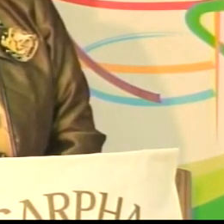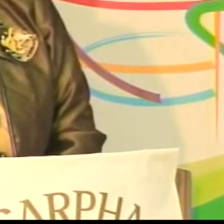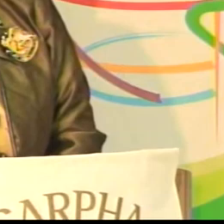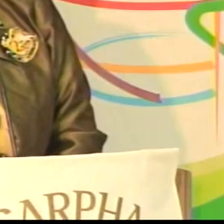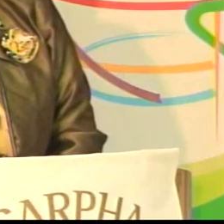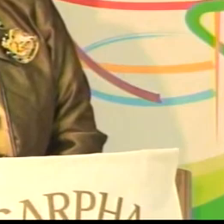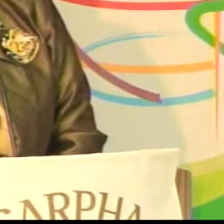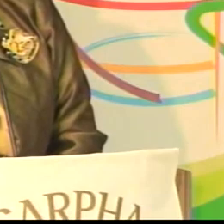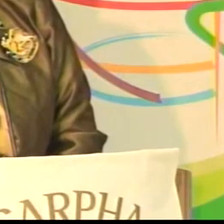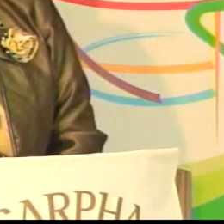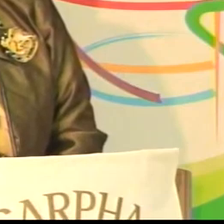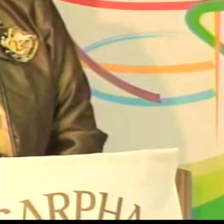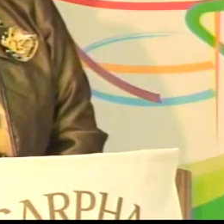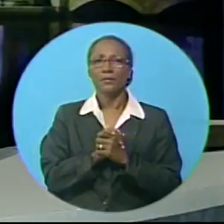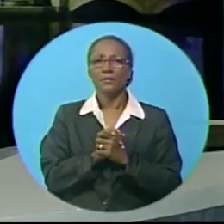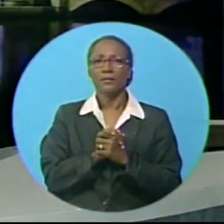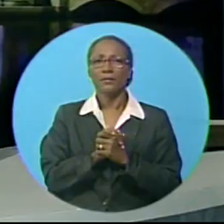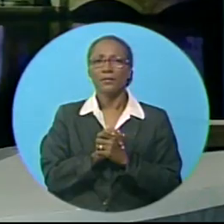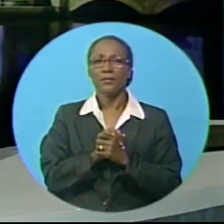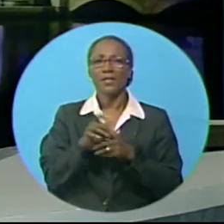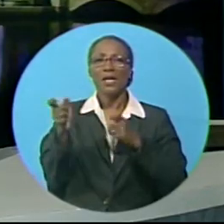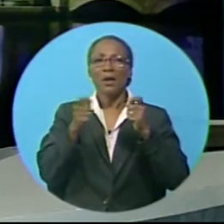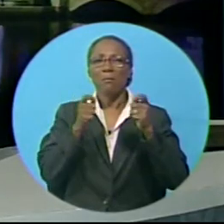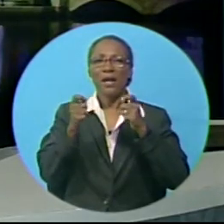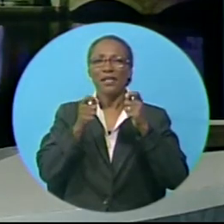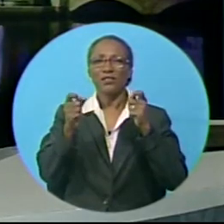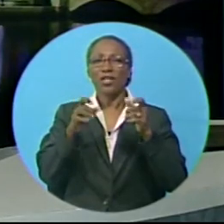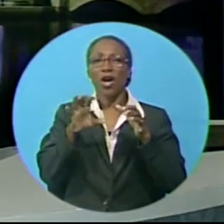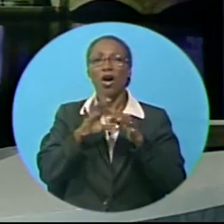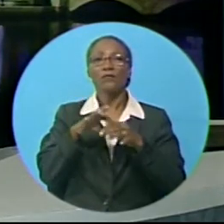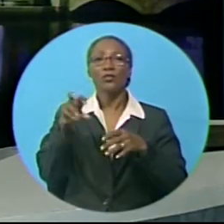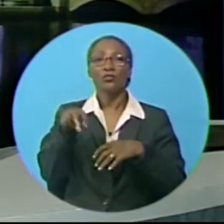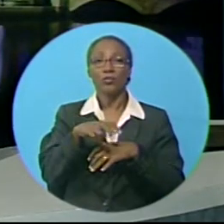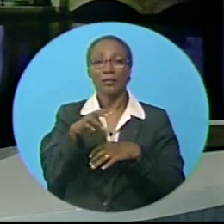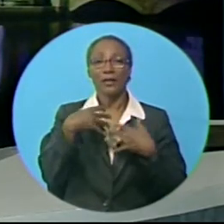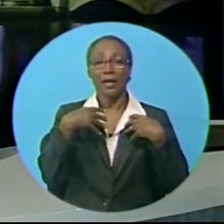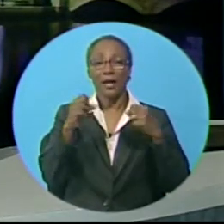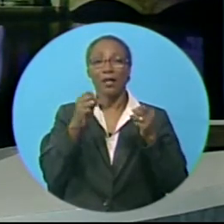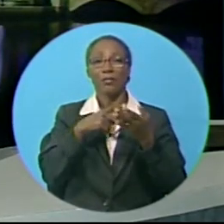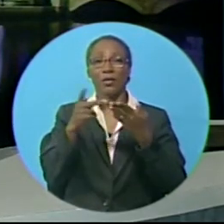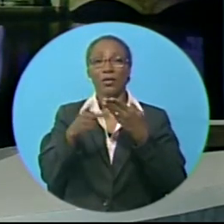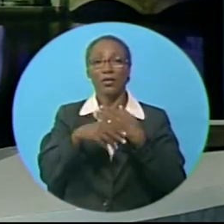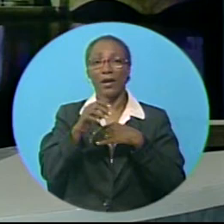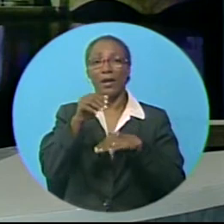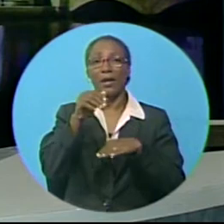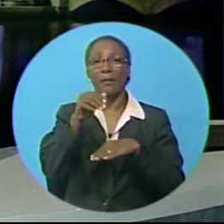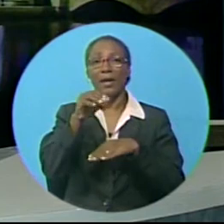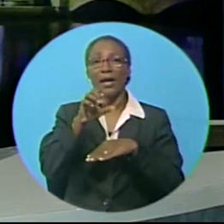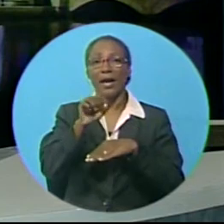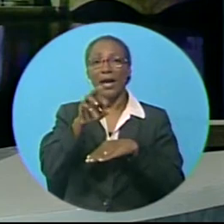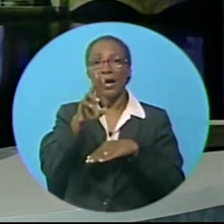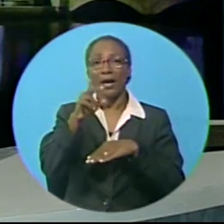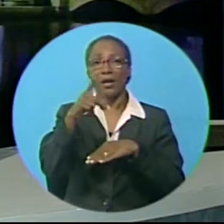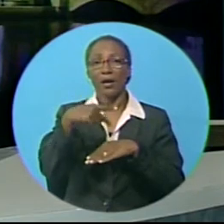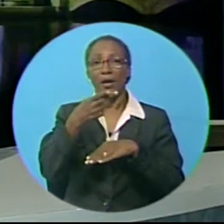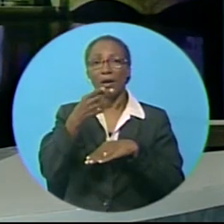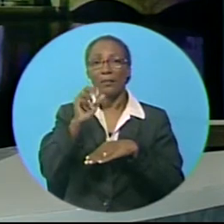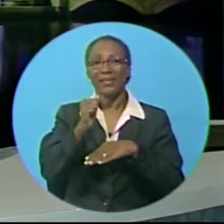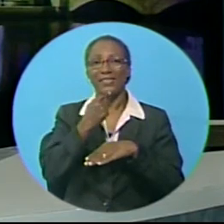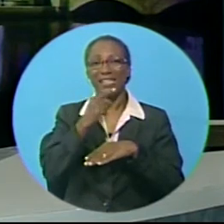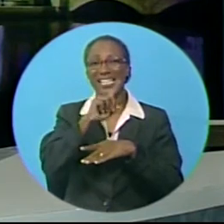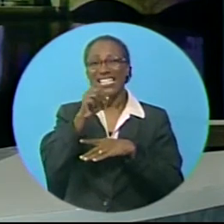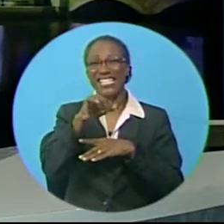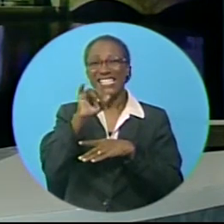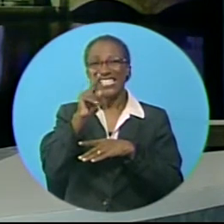confuse test results. And manager of the Tourism and Health Program at CARFA, Dr. Lisa Indar, says Zika has the